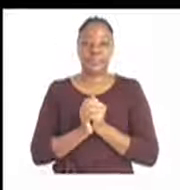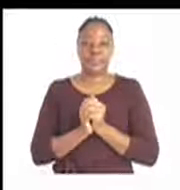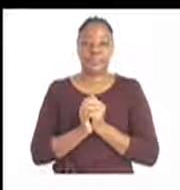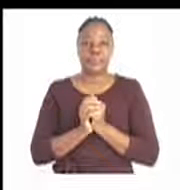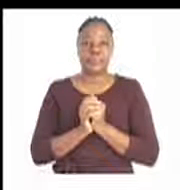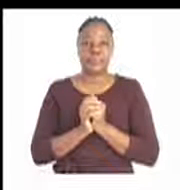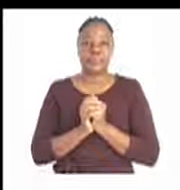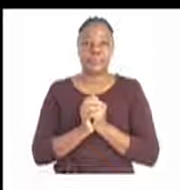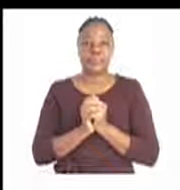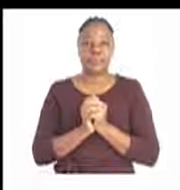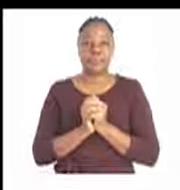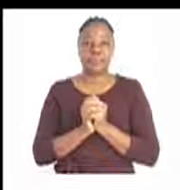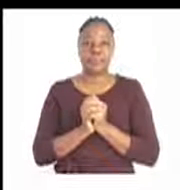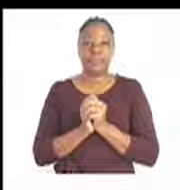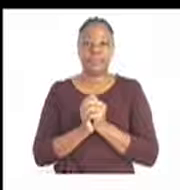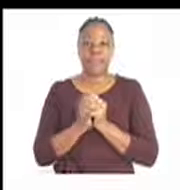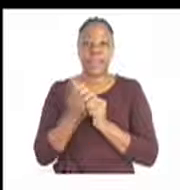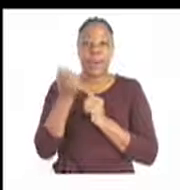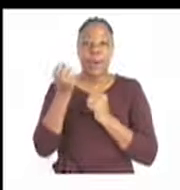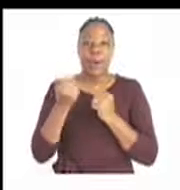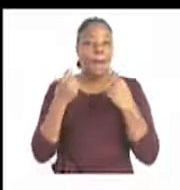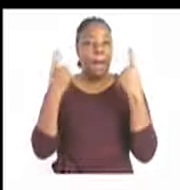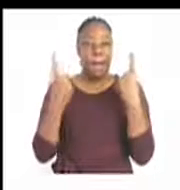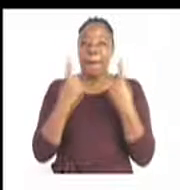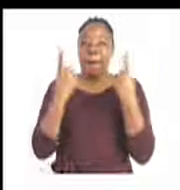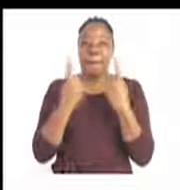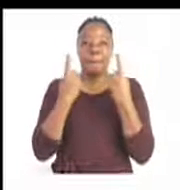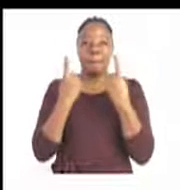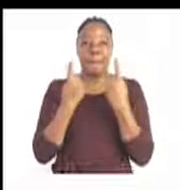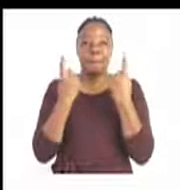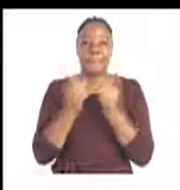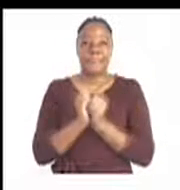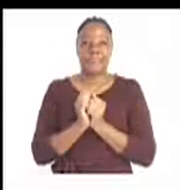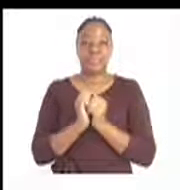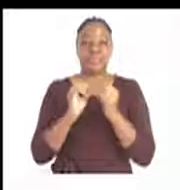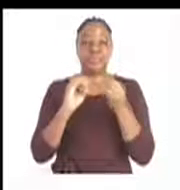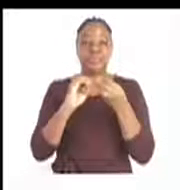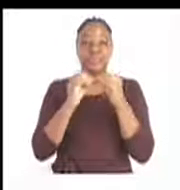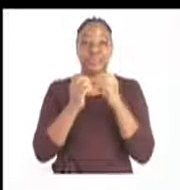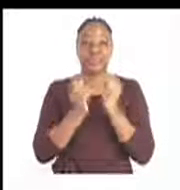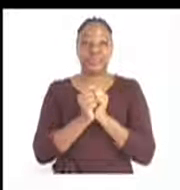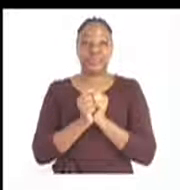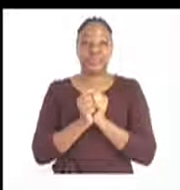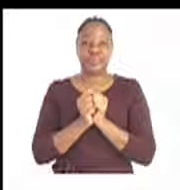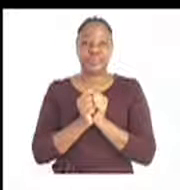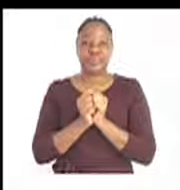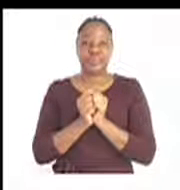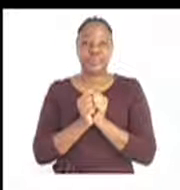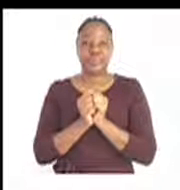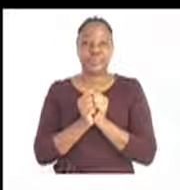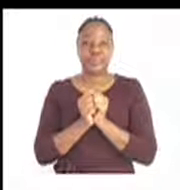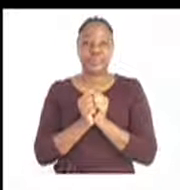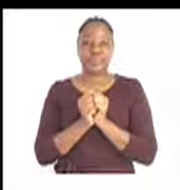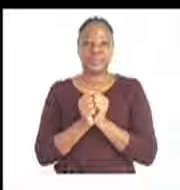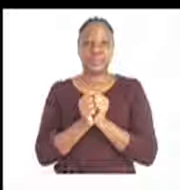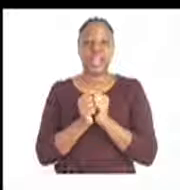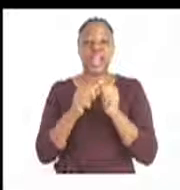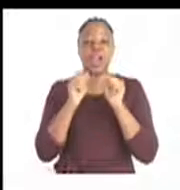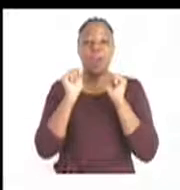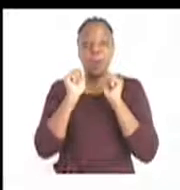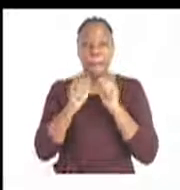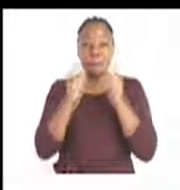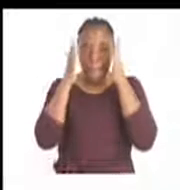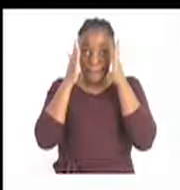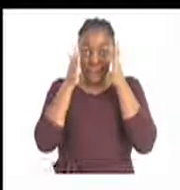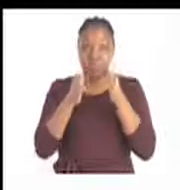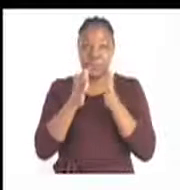have subsidizing. Now, this is a very interesting game that needs you to listen to the instructions.